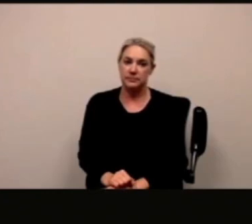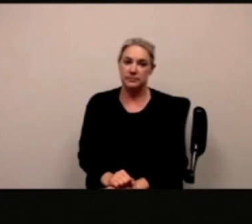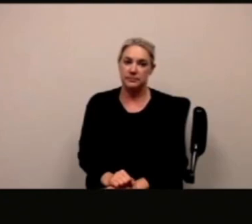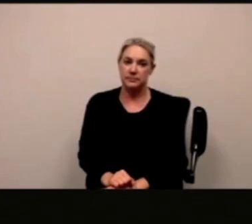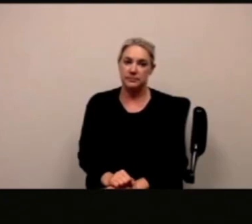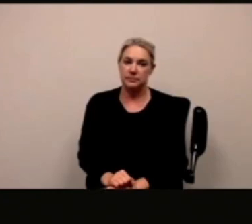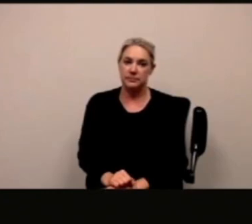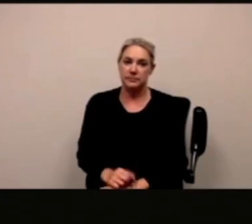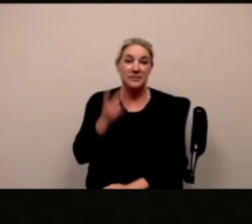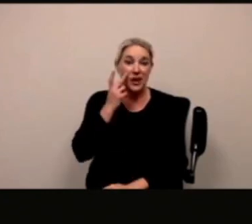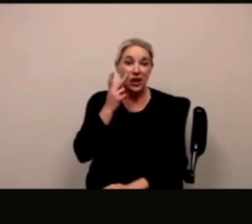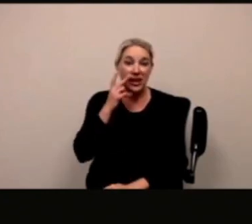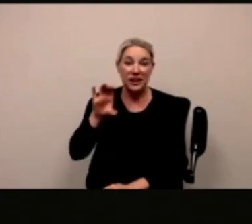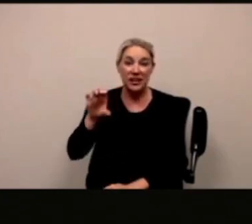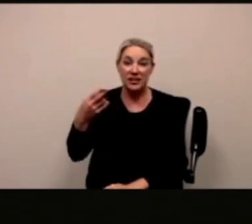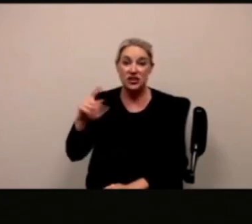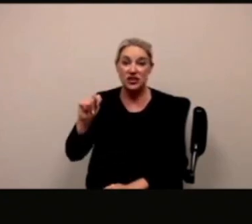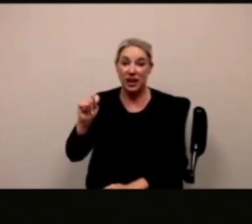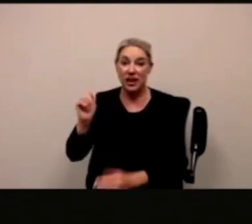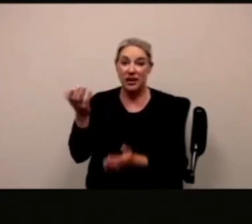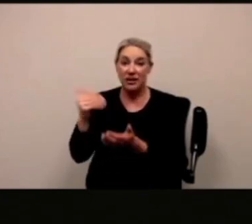chat again.